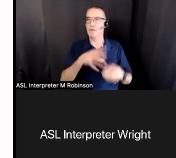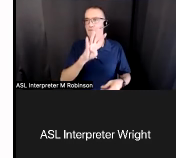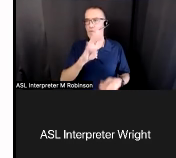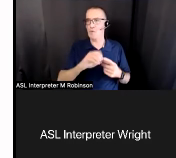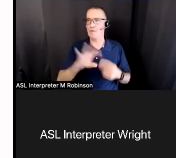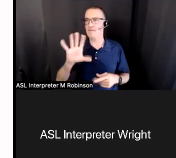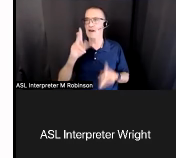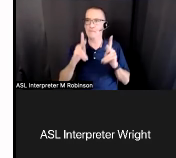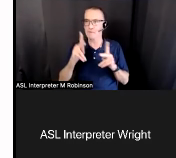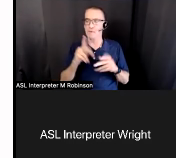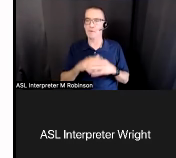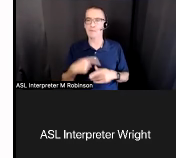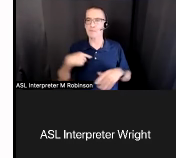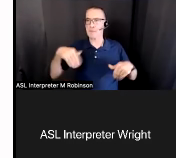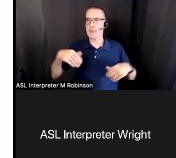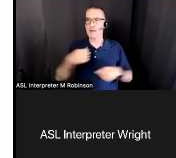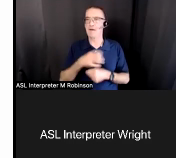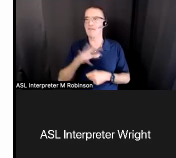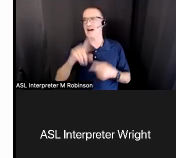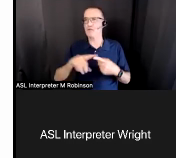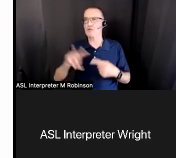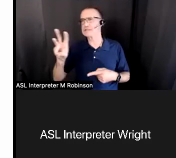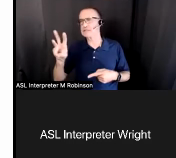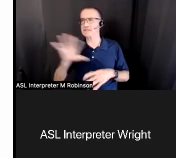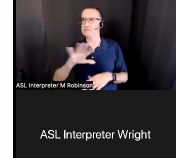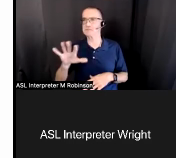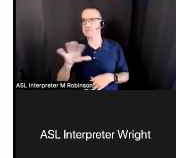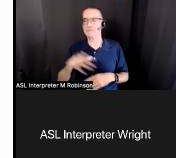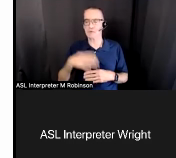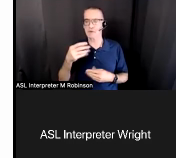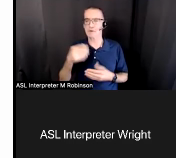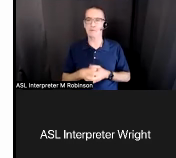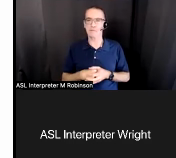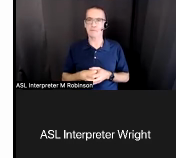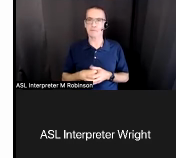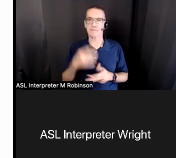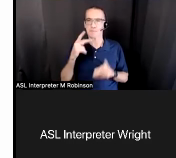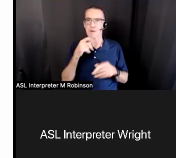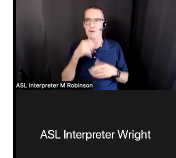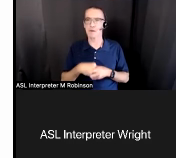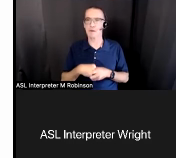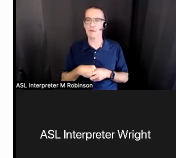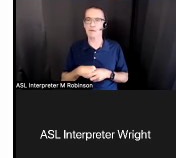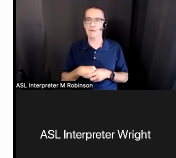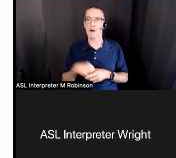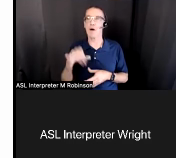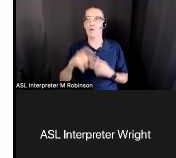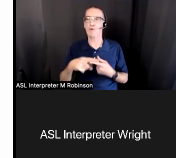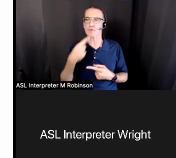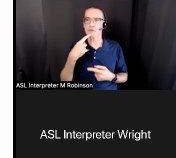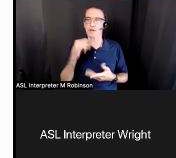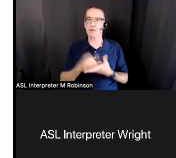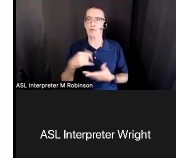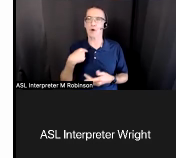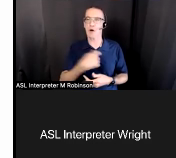that sound? Yeah, I have it created 5 or 6. So that way, Perfect. if people get thrown. I'd also like to say to